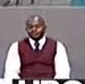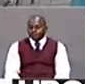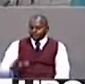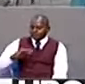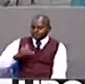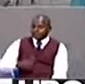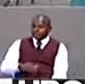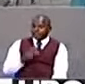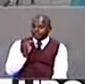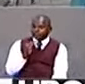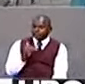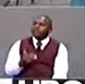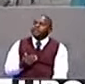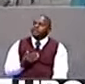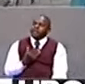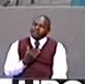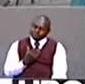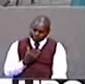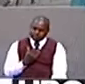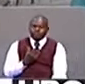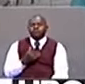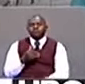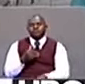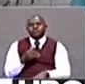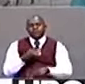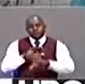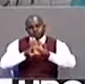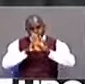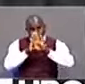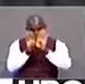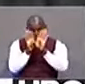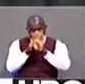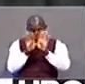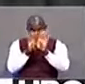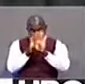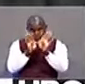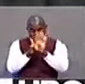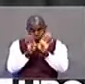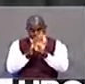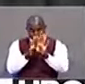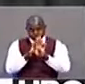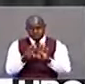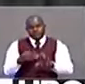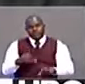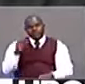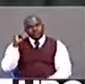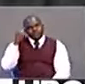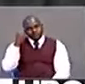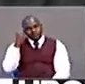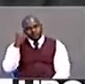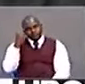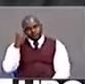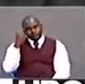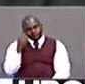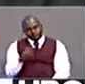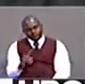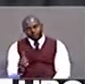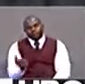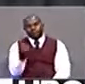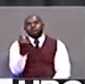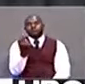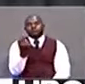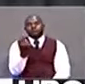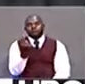Madam Speaker, I just want to make some clarifications on this. I think, first of